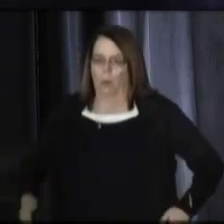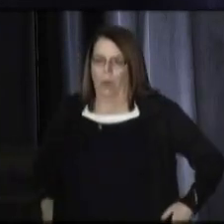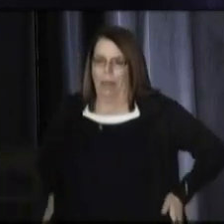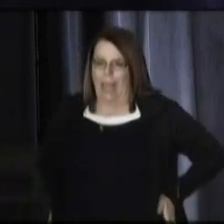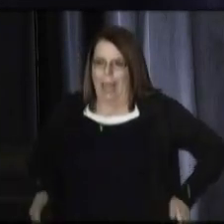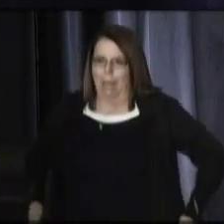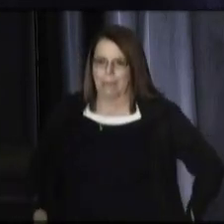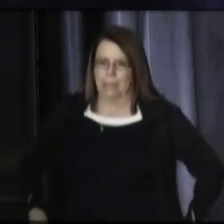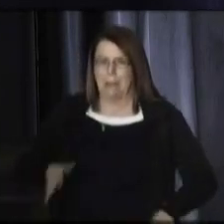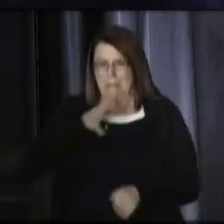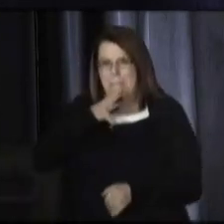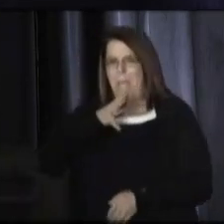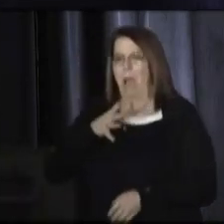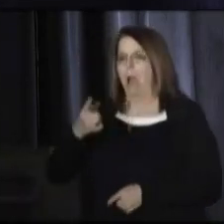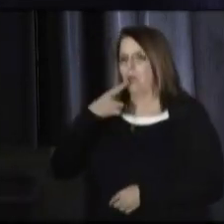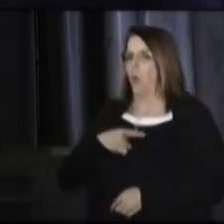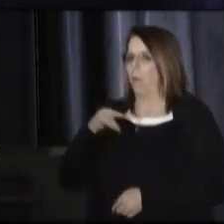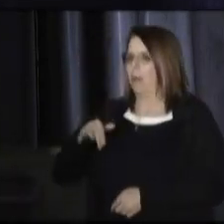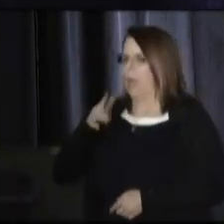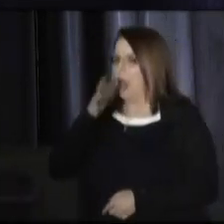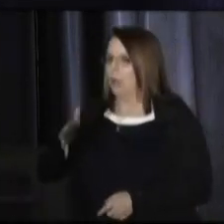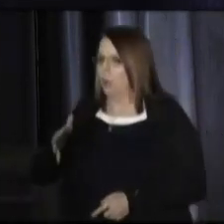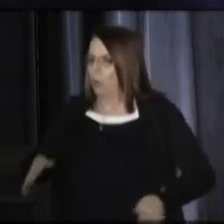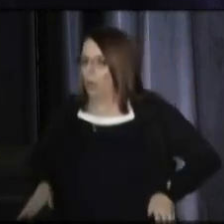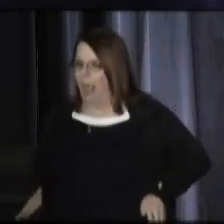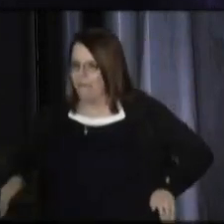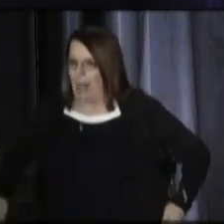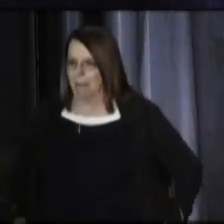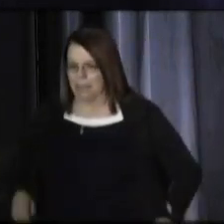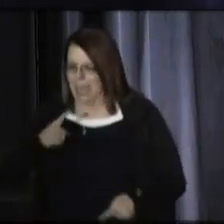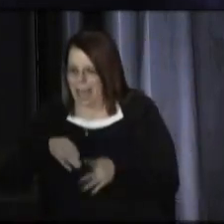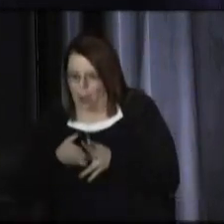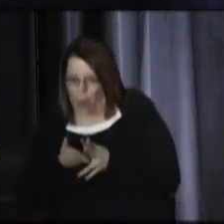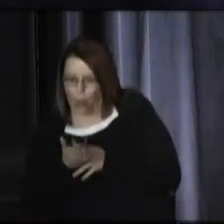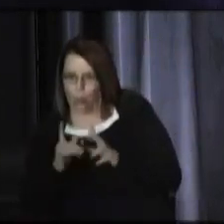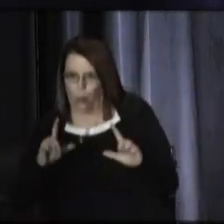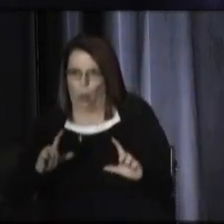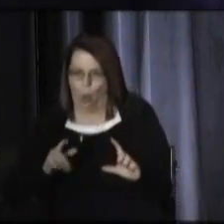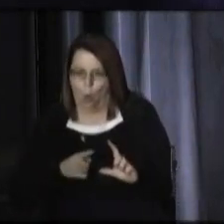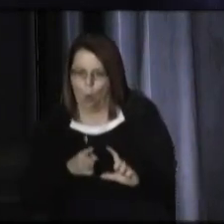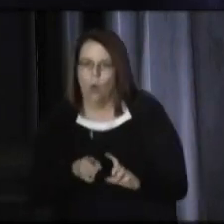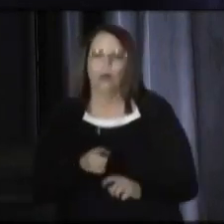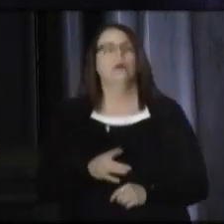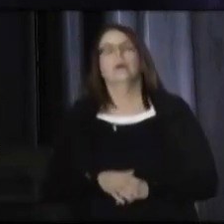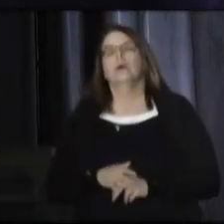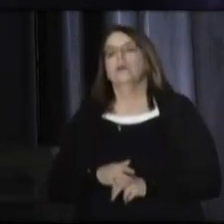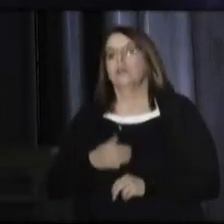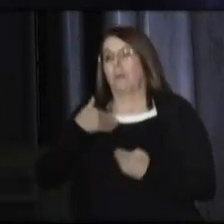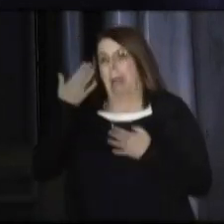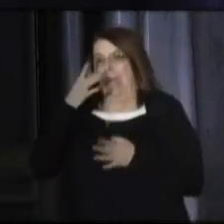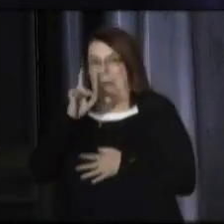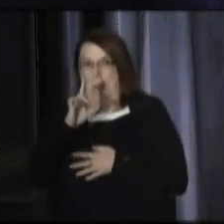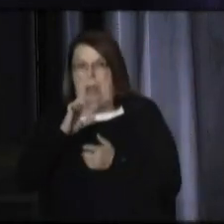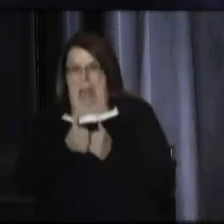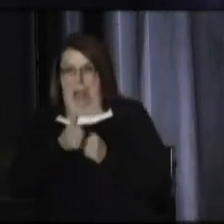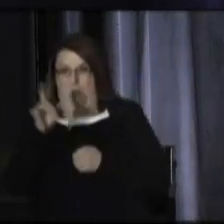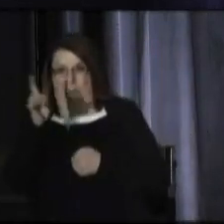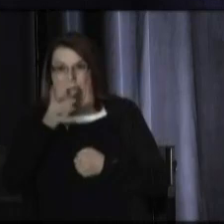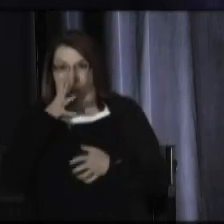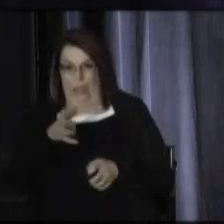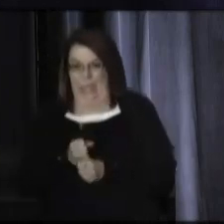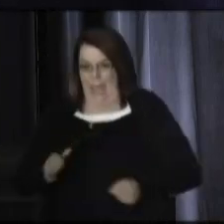said, meaning me and the street. Okay, she said, so I took her to the empty lot behind the duplex and showed her the hole in the